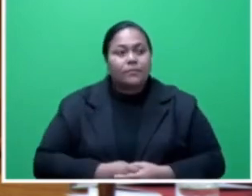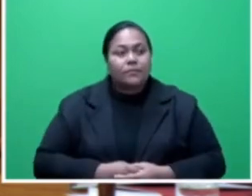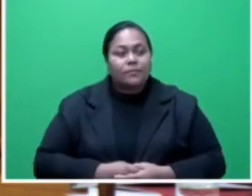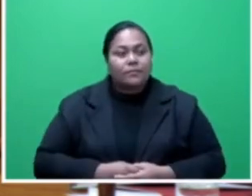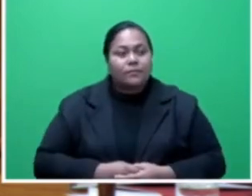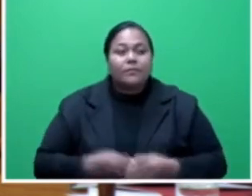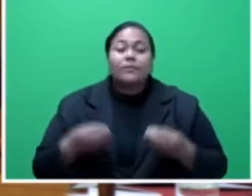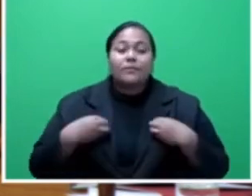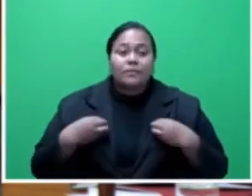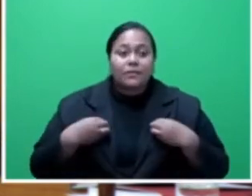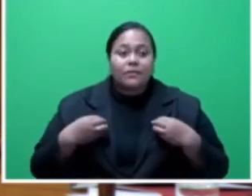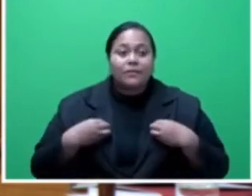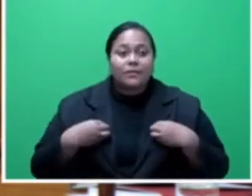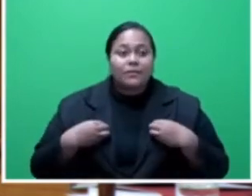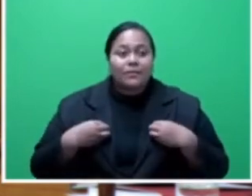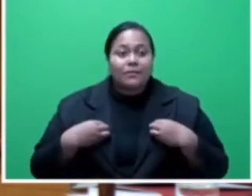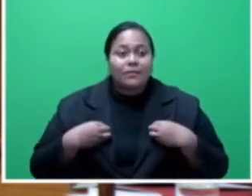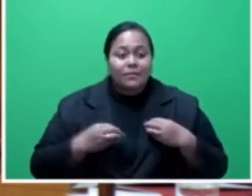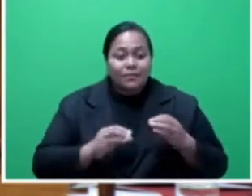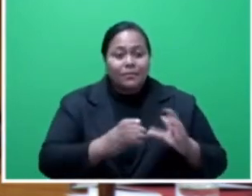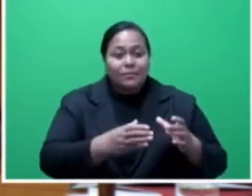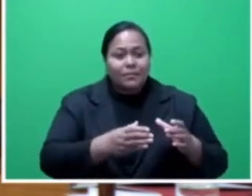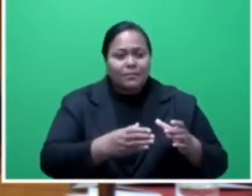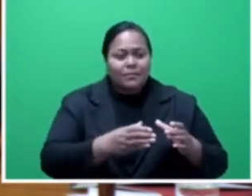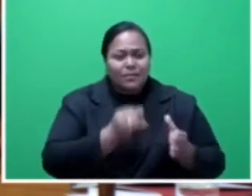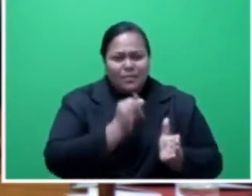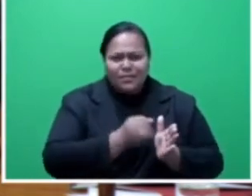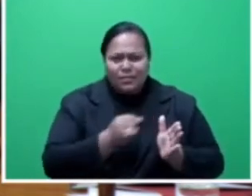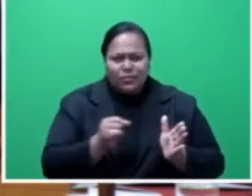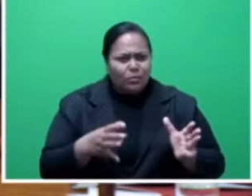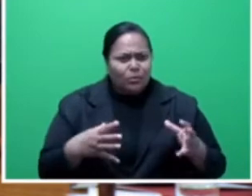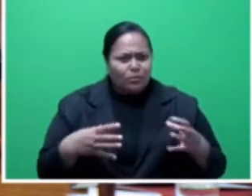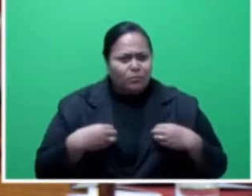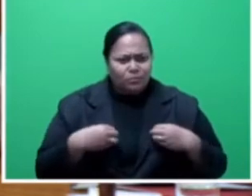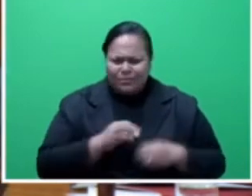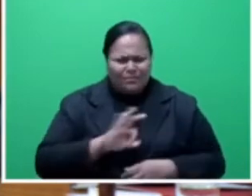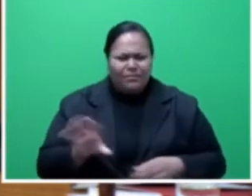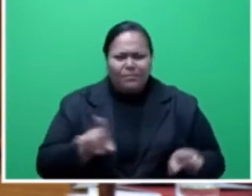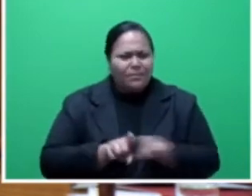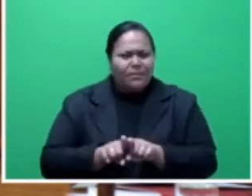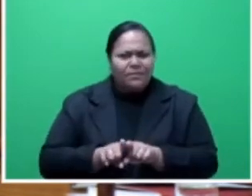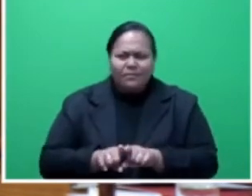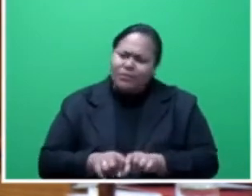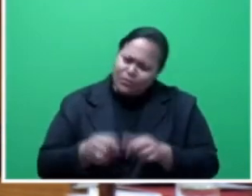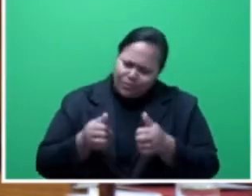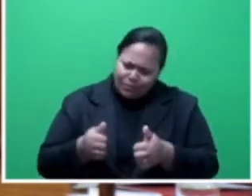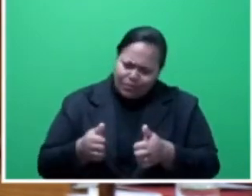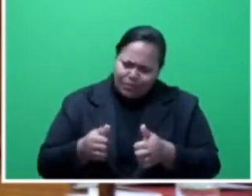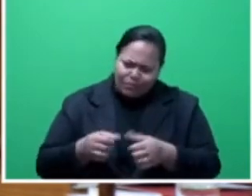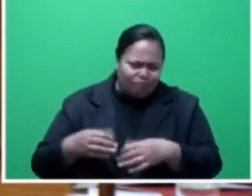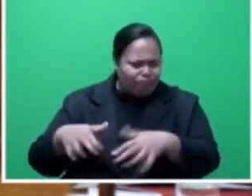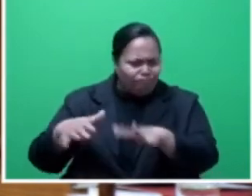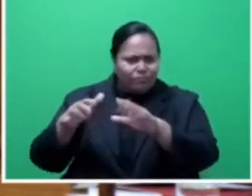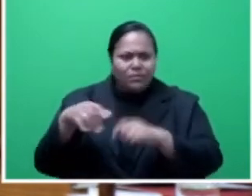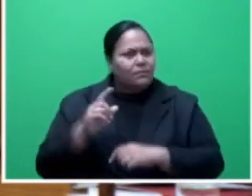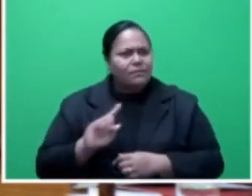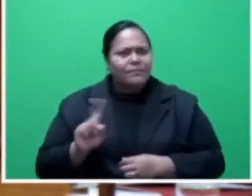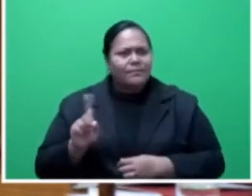commercial sector, and industrial sector. Does not mean that they did well. No, there are